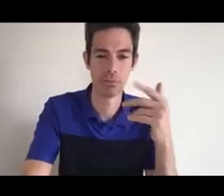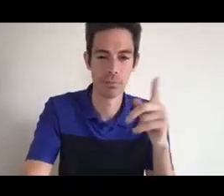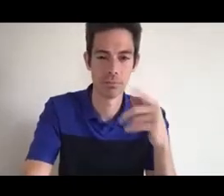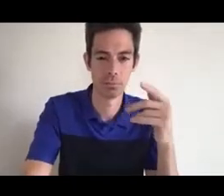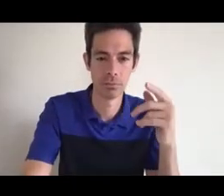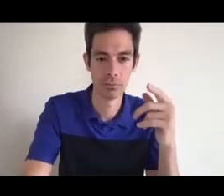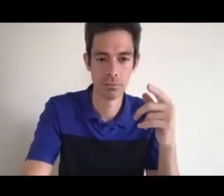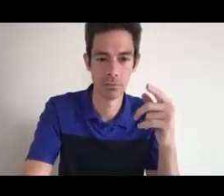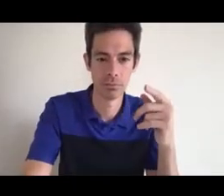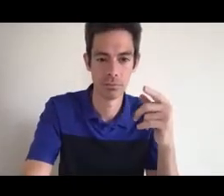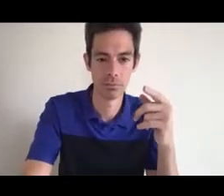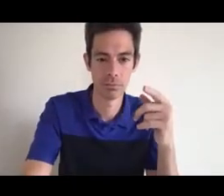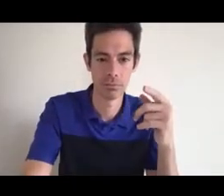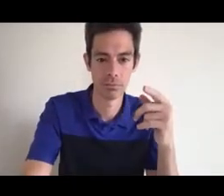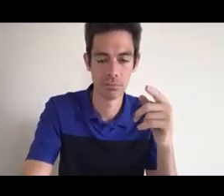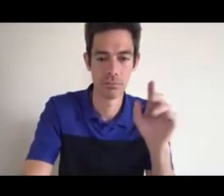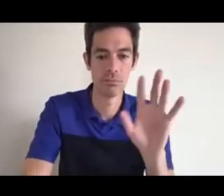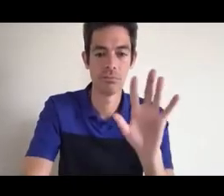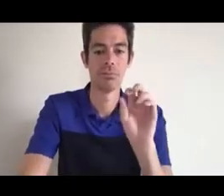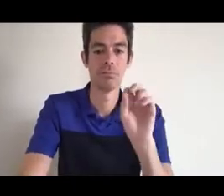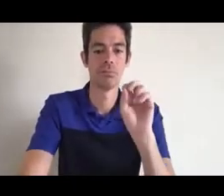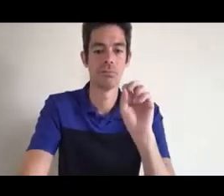well, hold on a second, hold on.